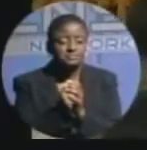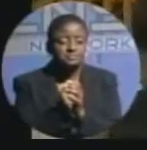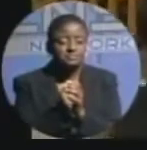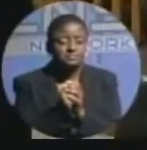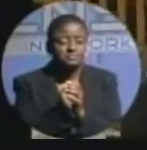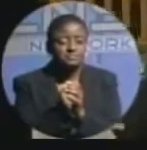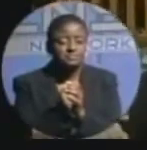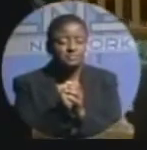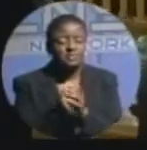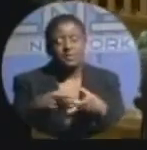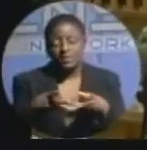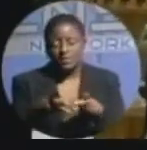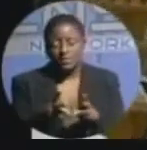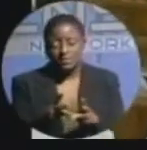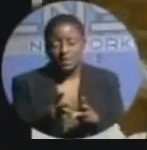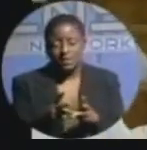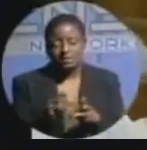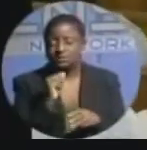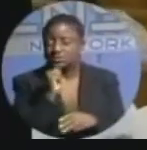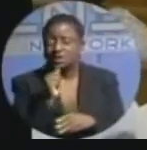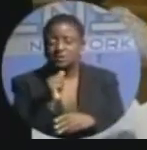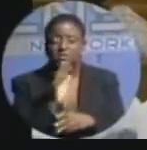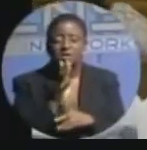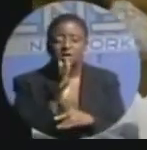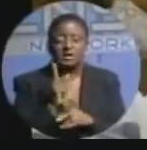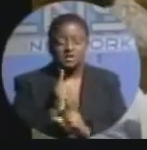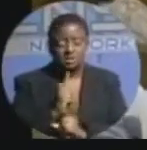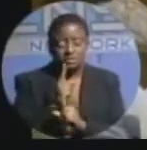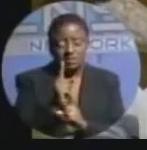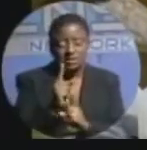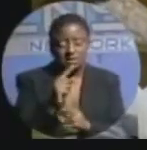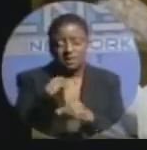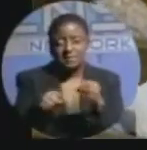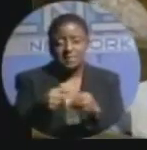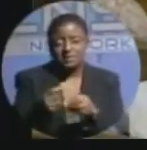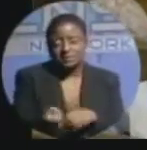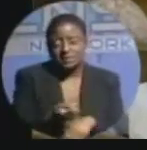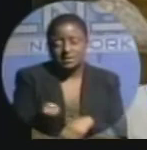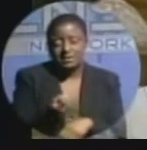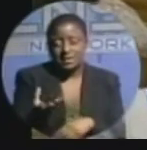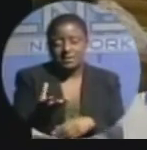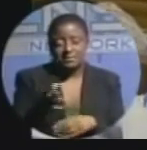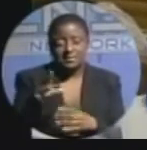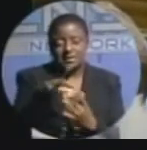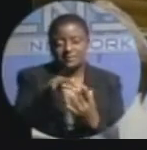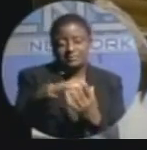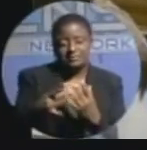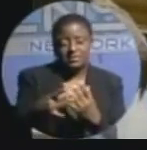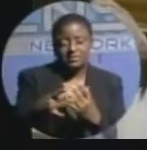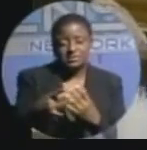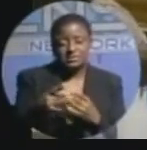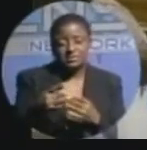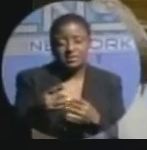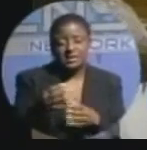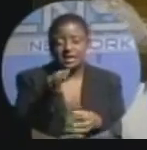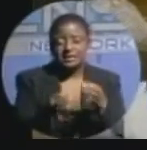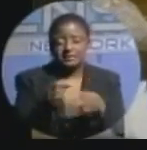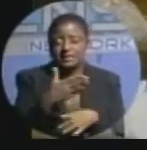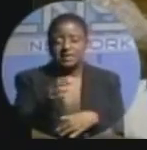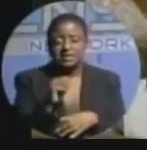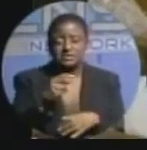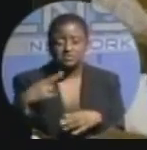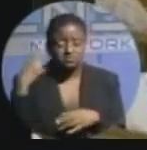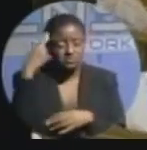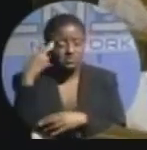While shying away from speaking directly to the issue of a gambling referendum in this country and whether or not there is cause for concern